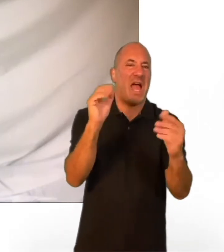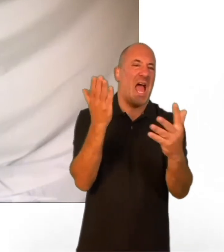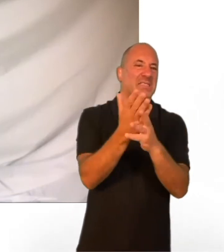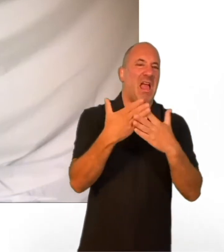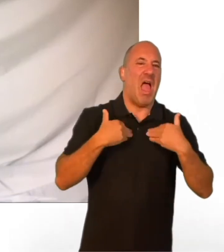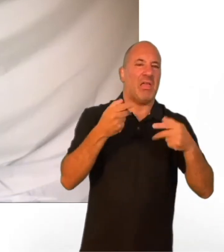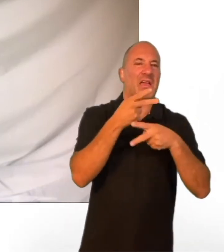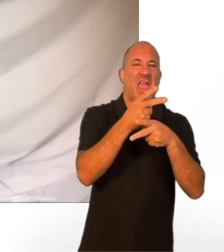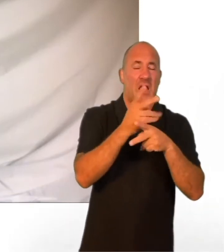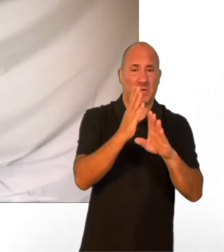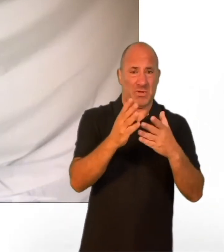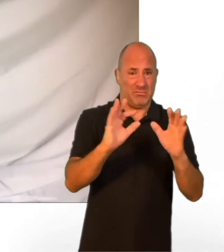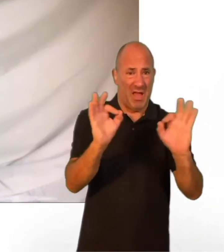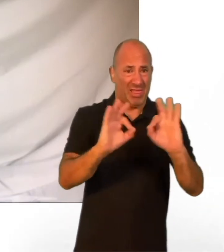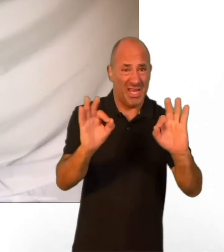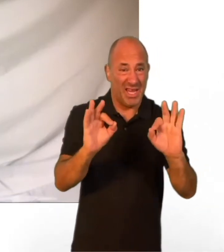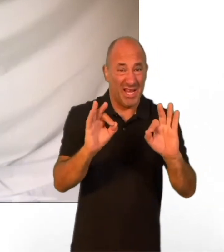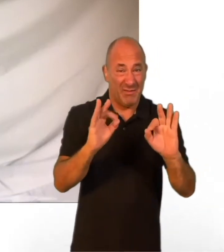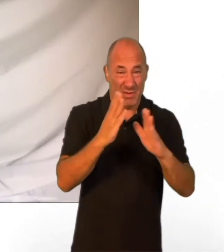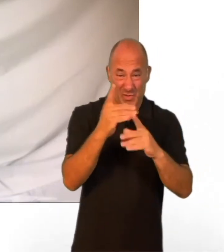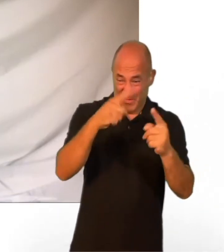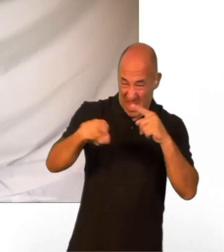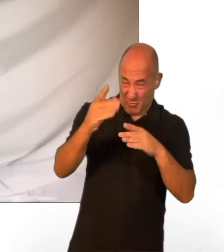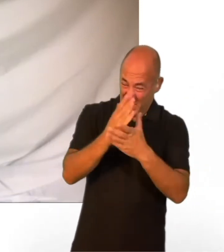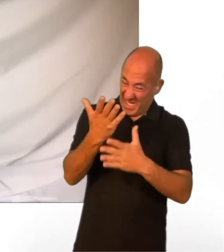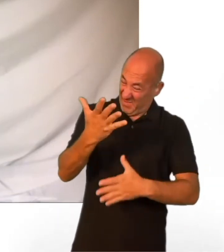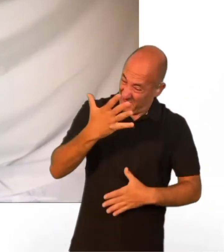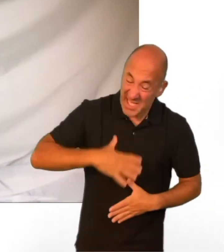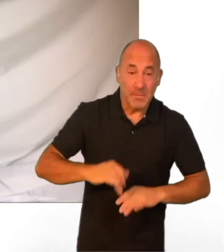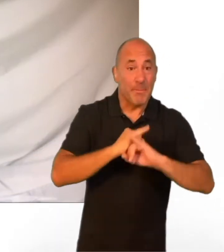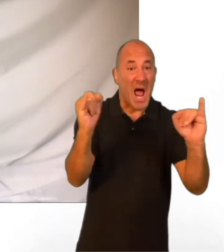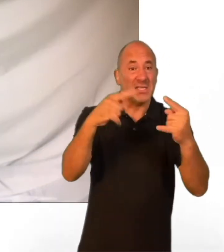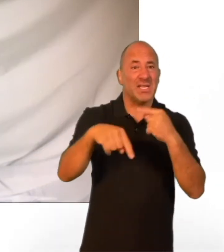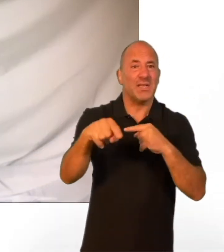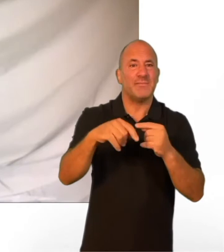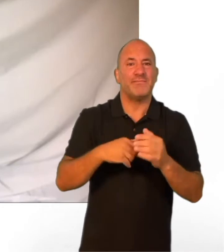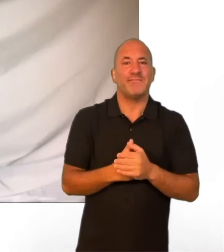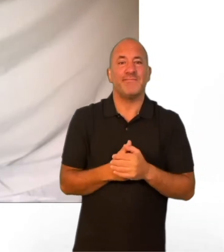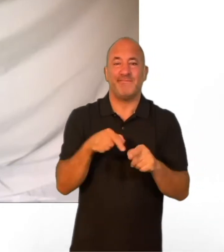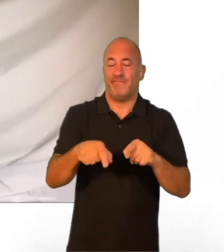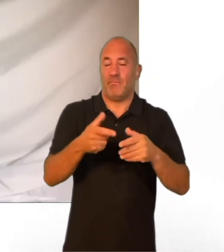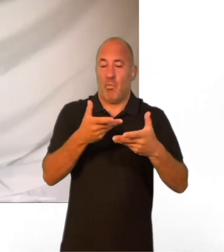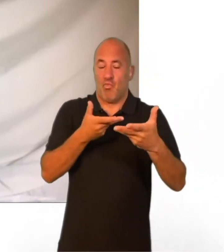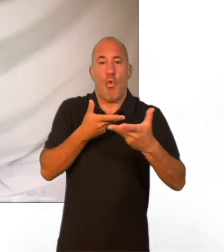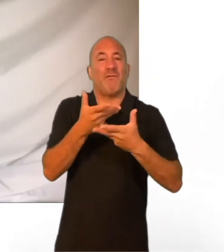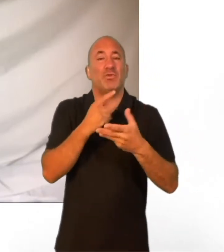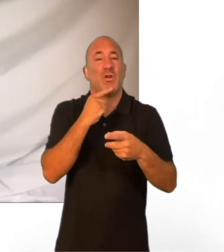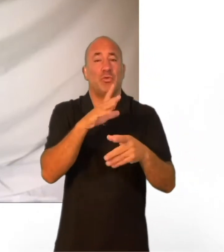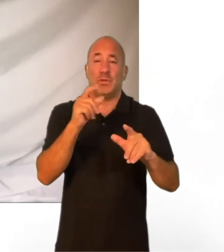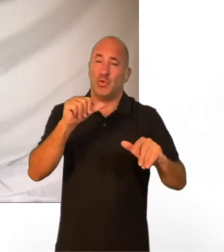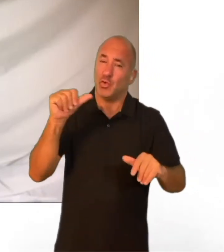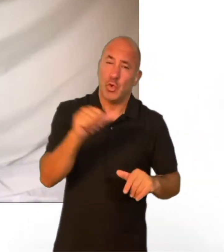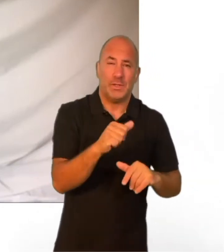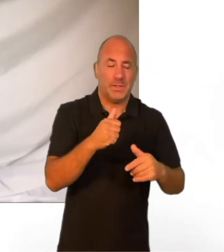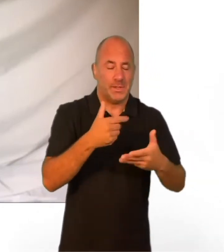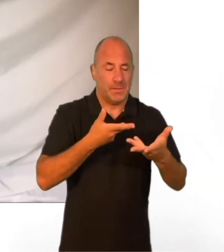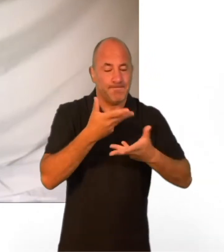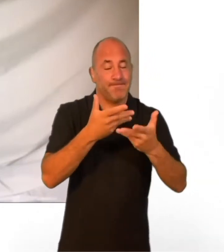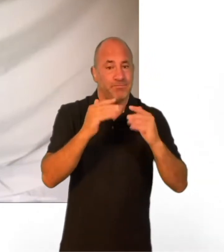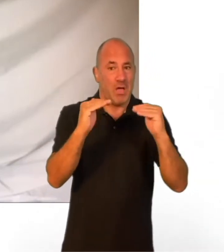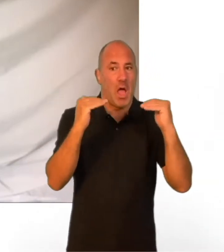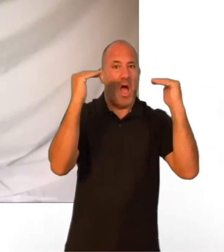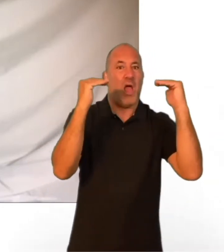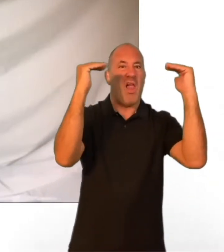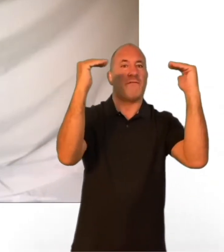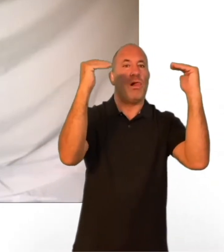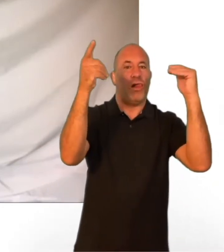who are needing these things the most. And it's a conversation, obviously, that needs to happen on a structural level as well as a communal level. But